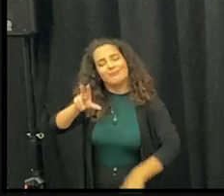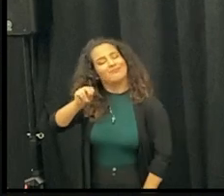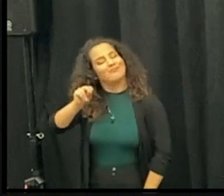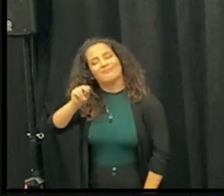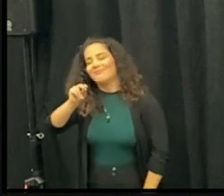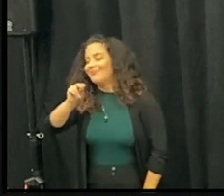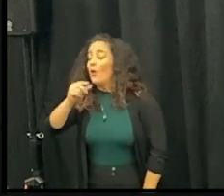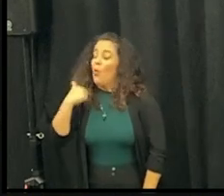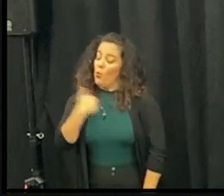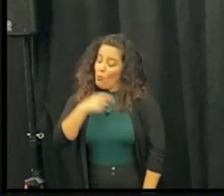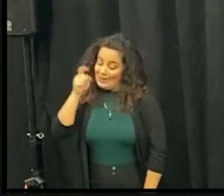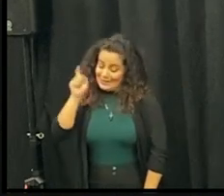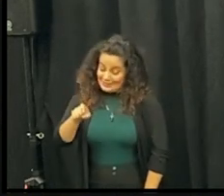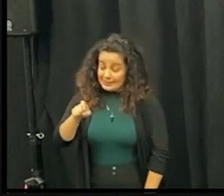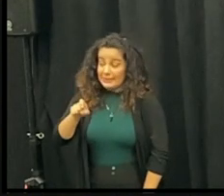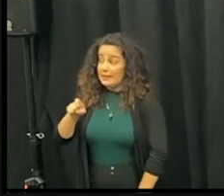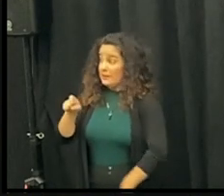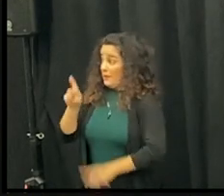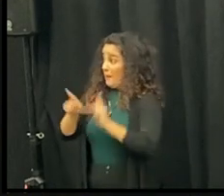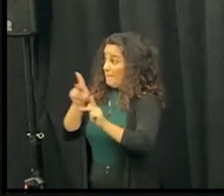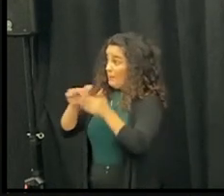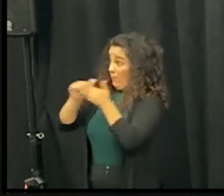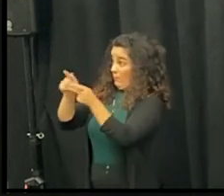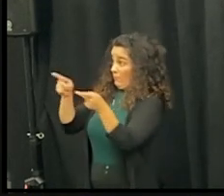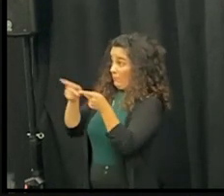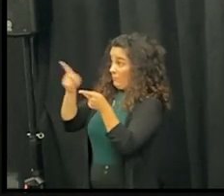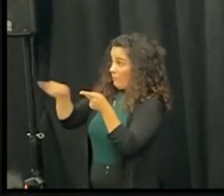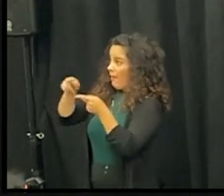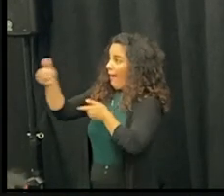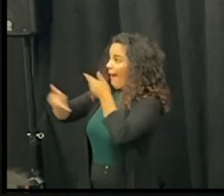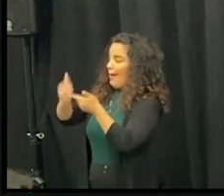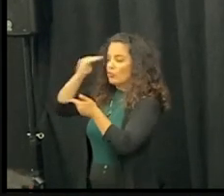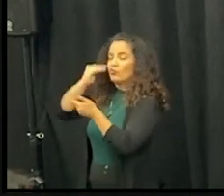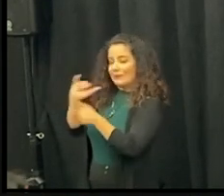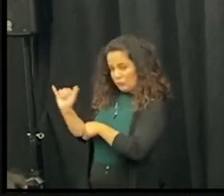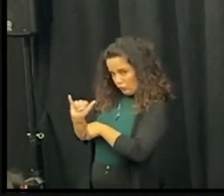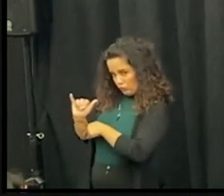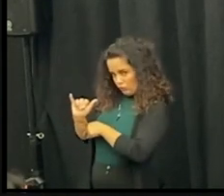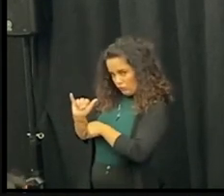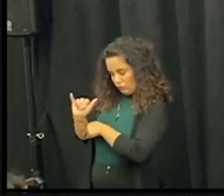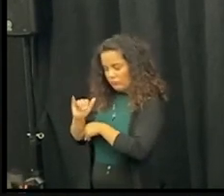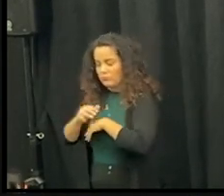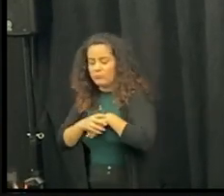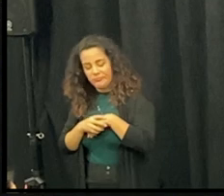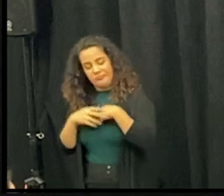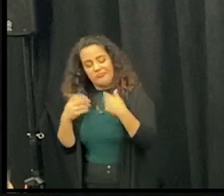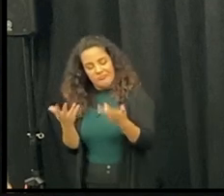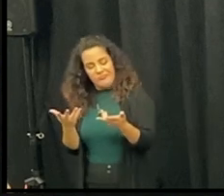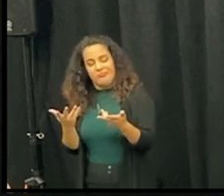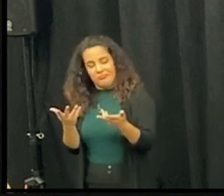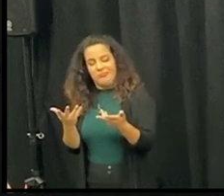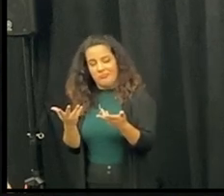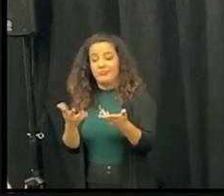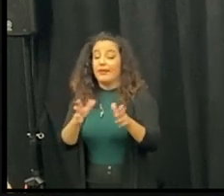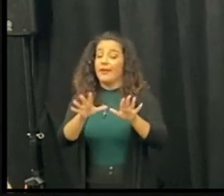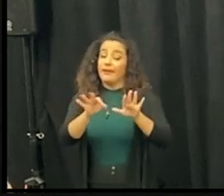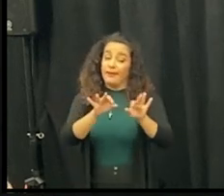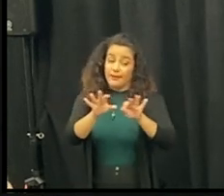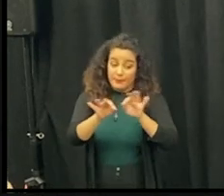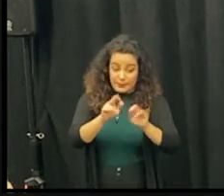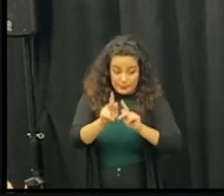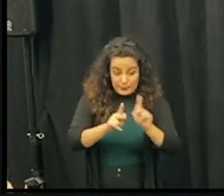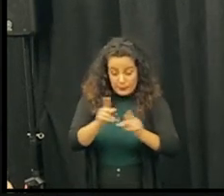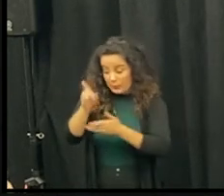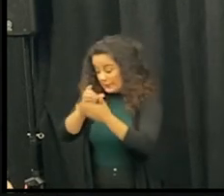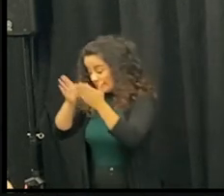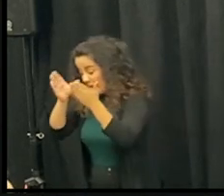you know, leadership, people in leadership positions, and casting, you know, and designers, you know, all of